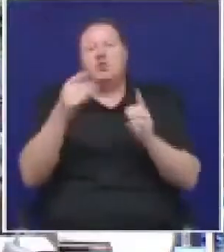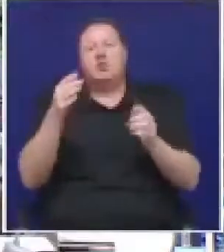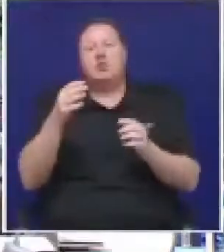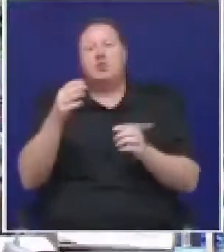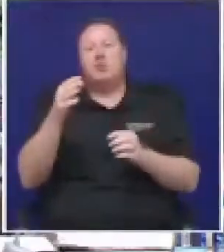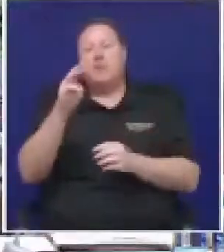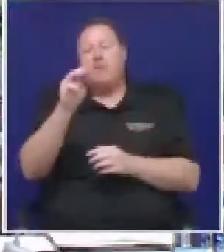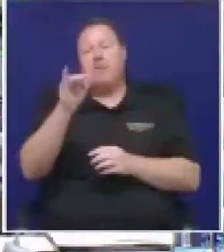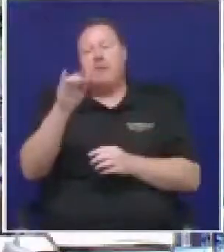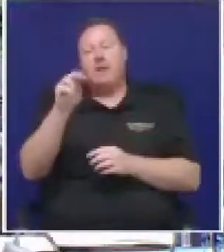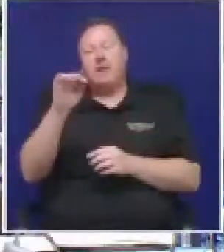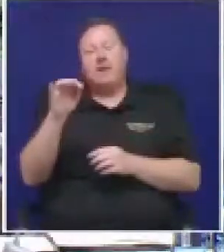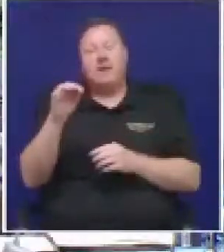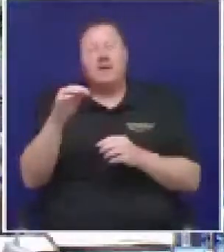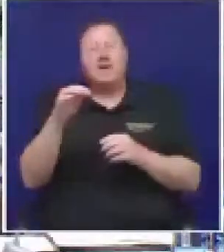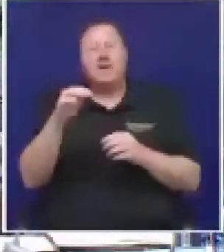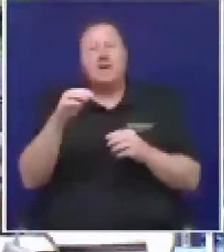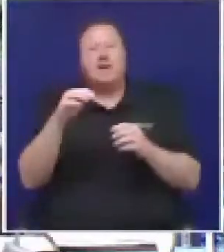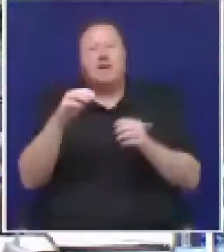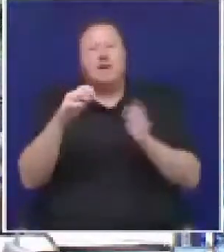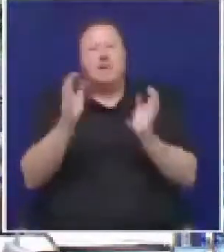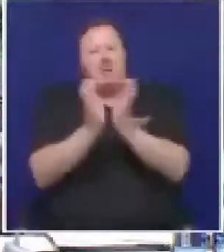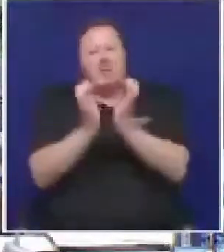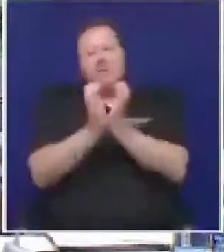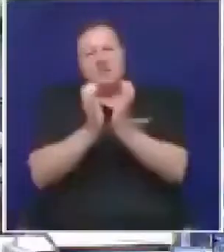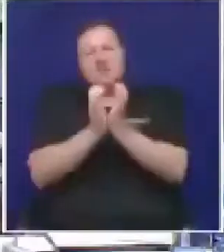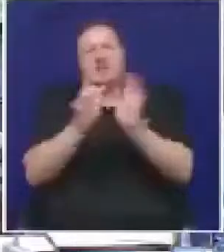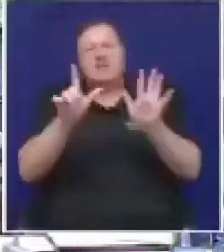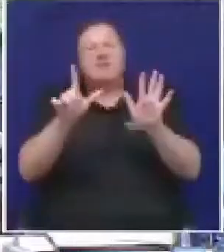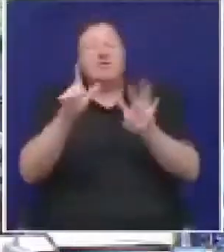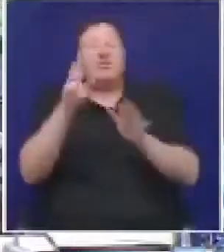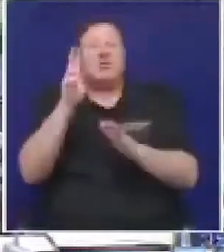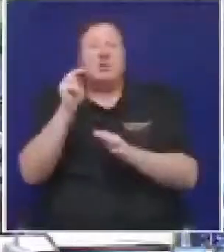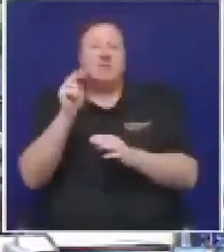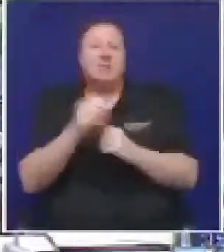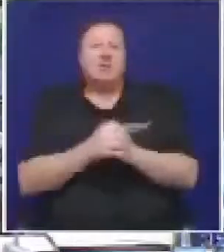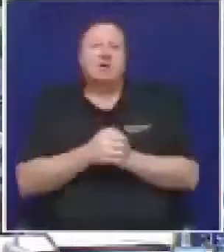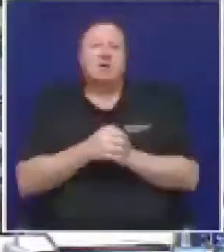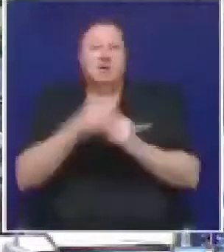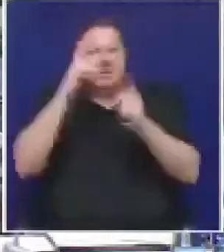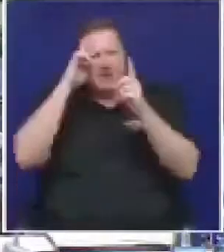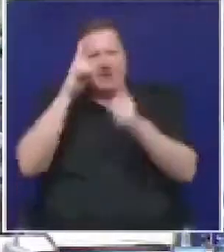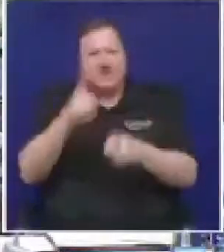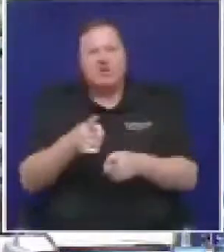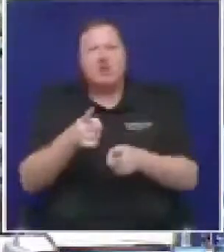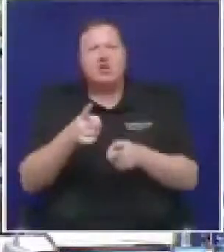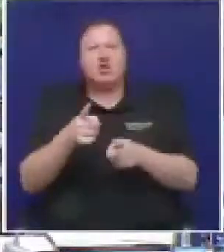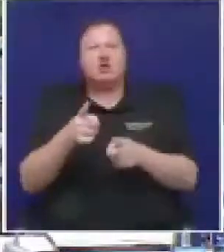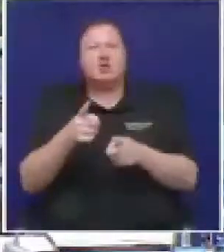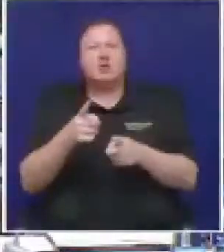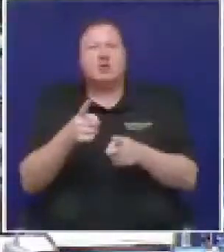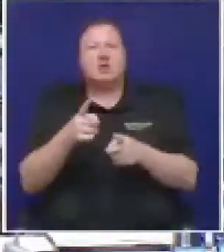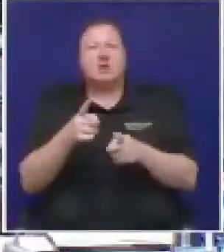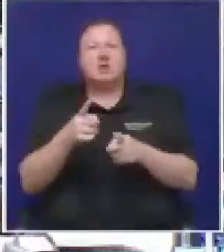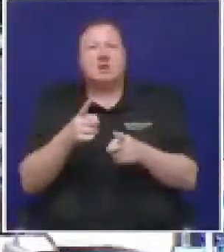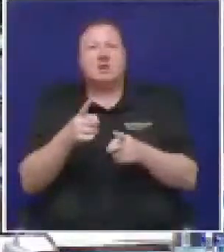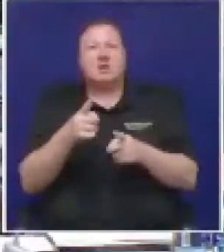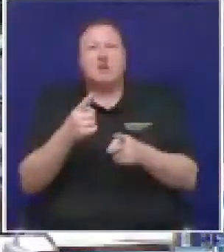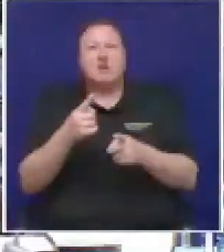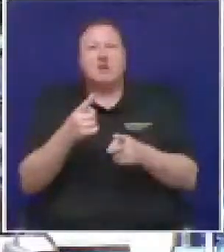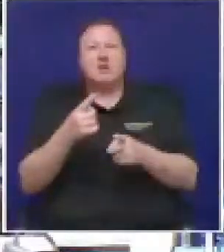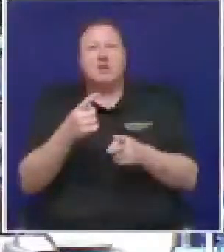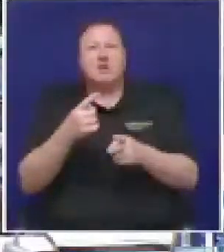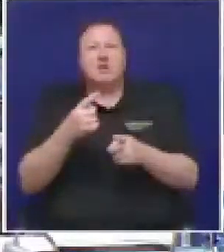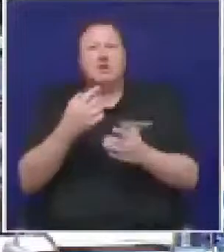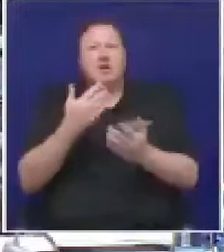this last Friday, the 7th of November, but that in terms of our rules, a decision thereon can only be taken